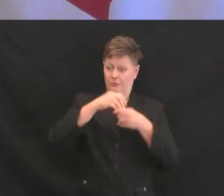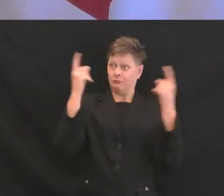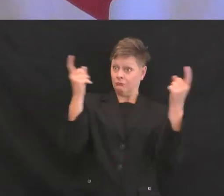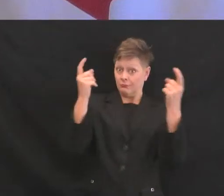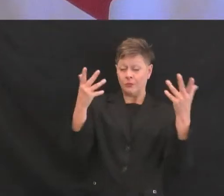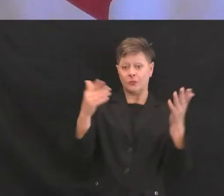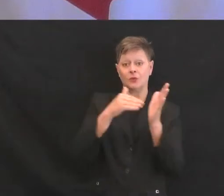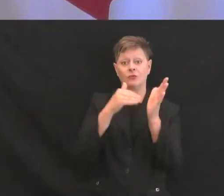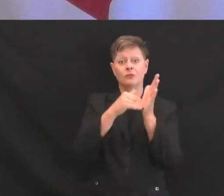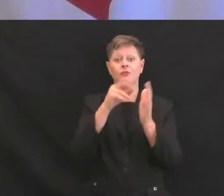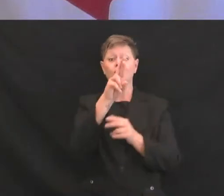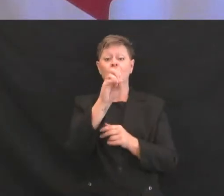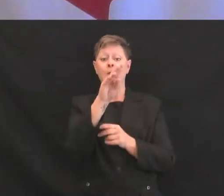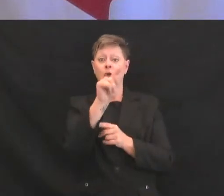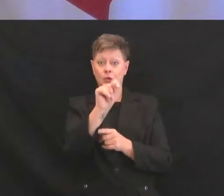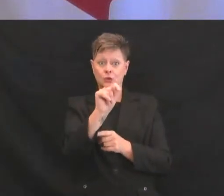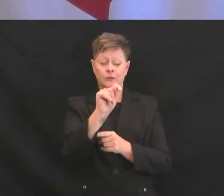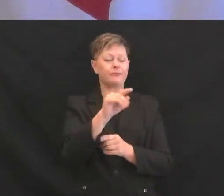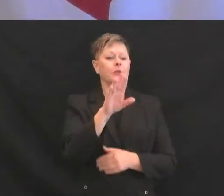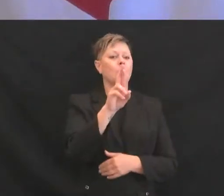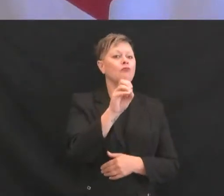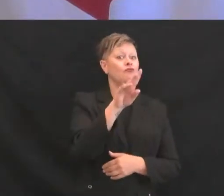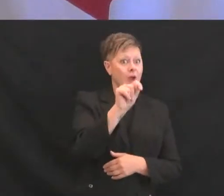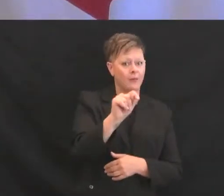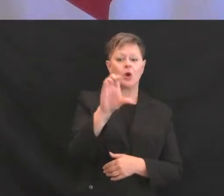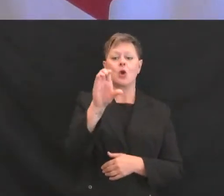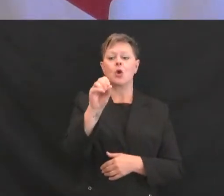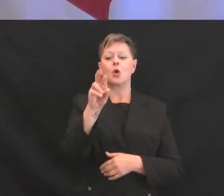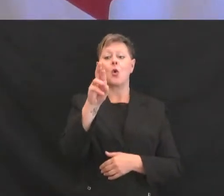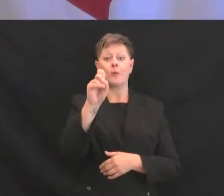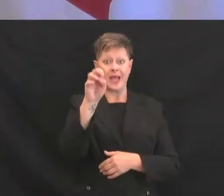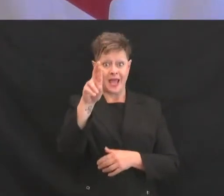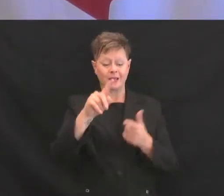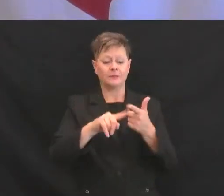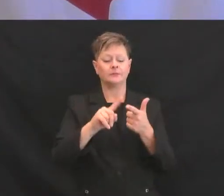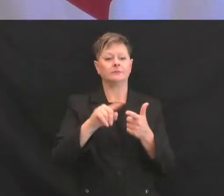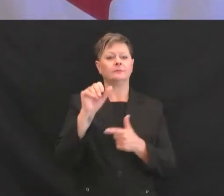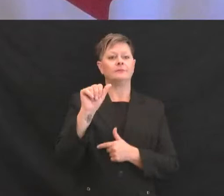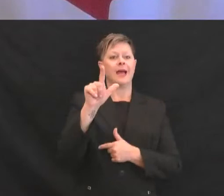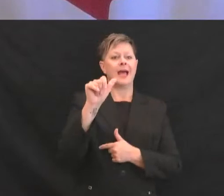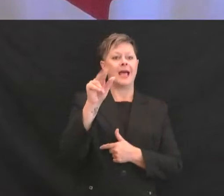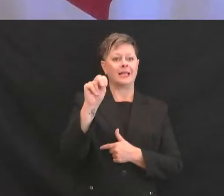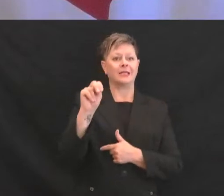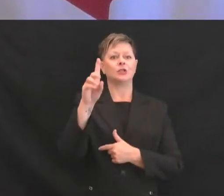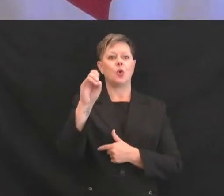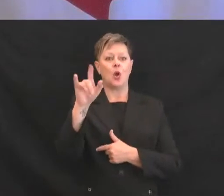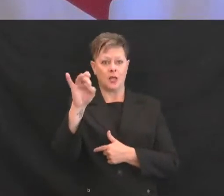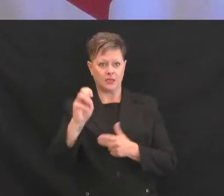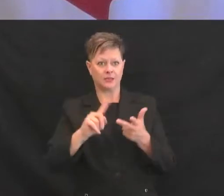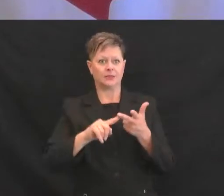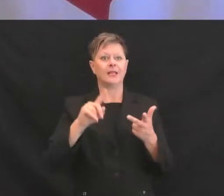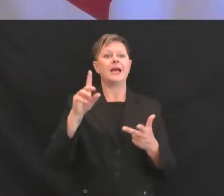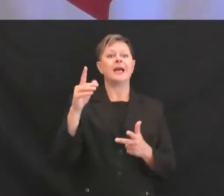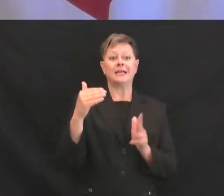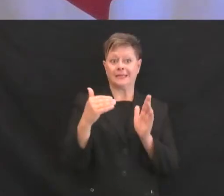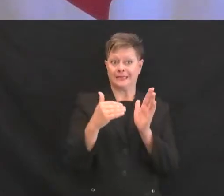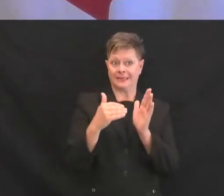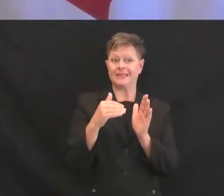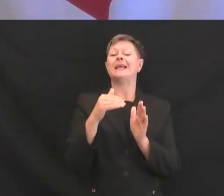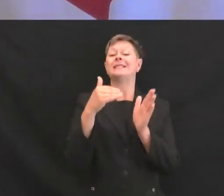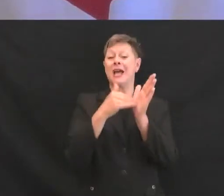W. Cormier, Dr. Catherine Donovan, Alan Thomas Doyle, Dr. Janice